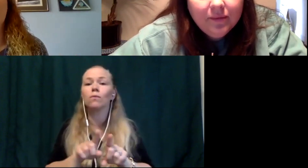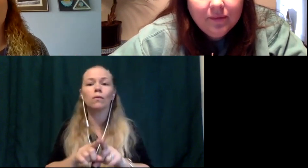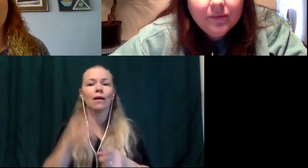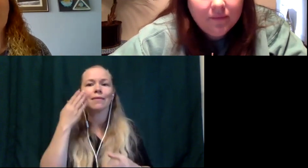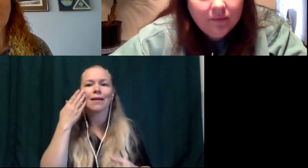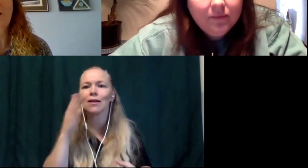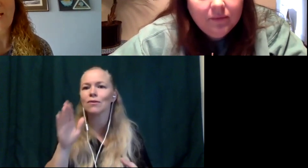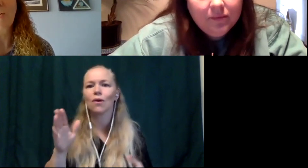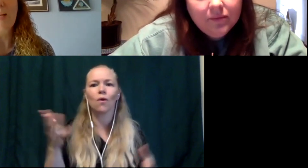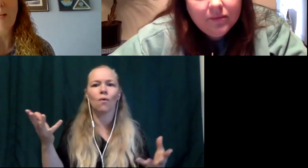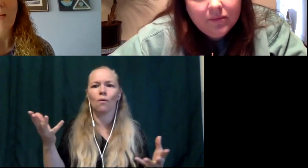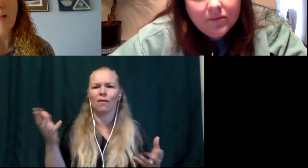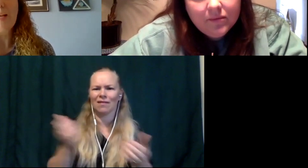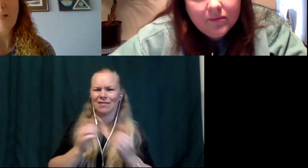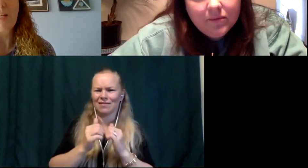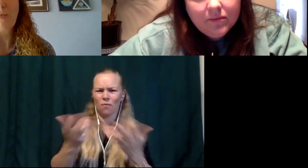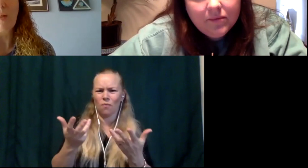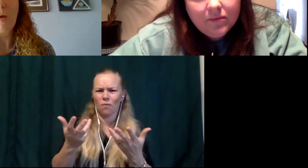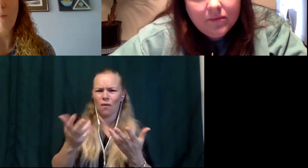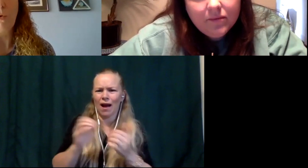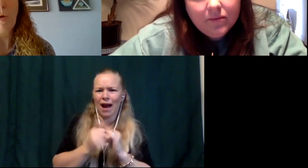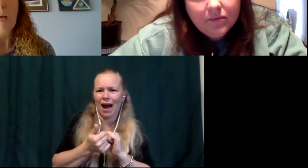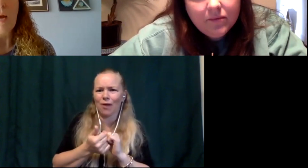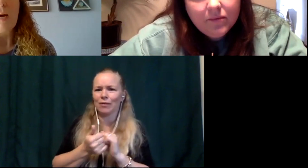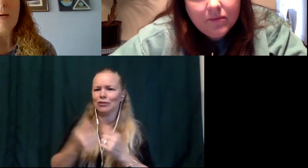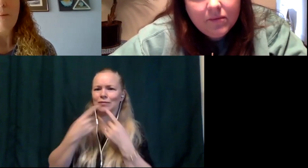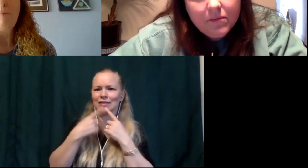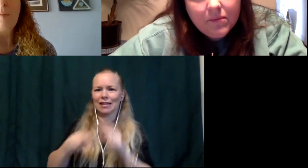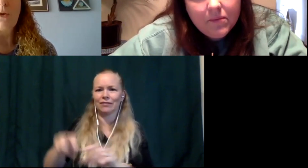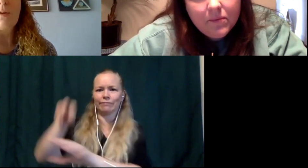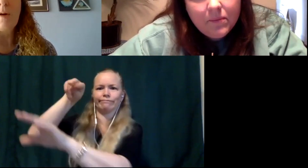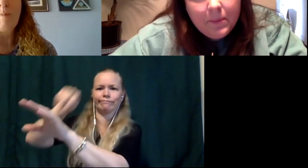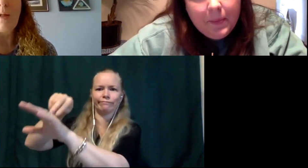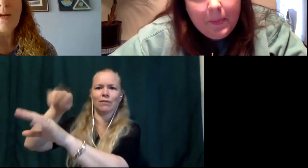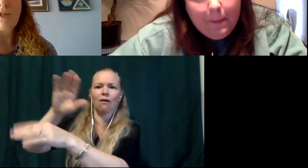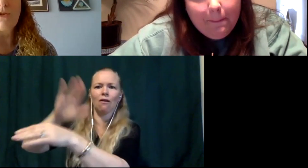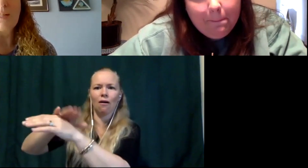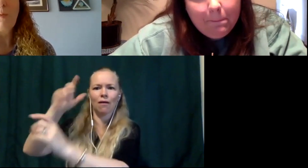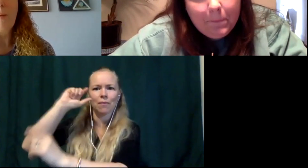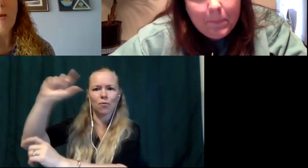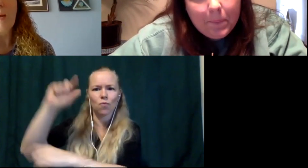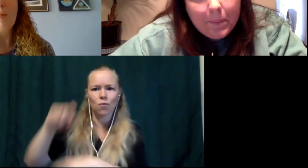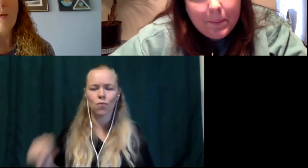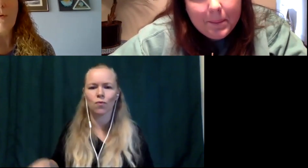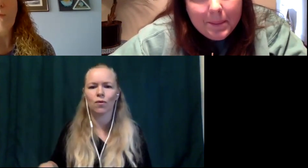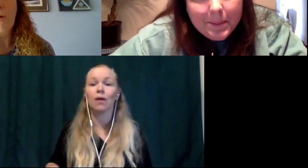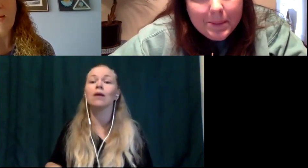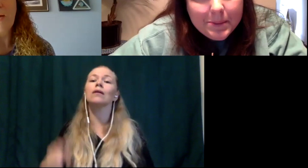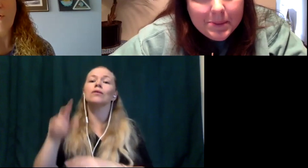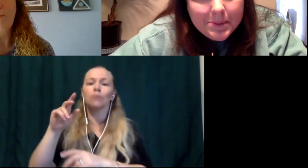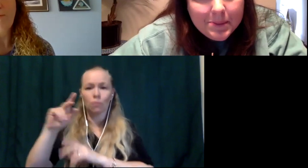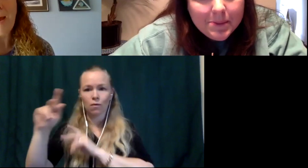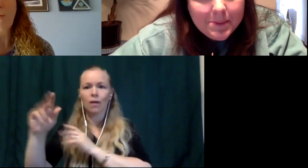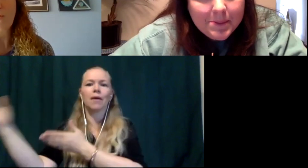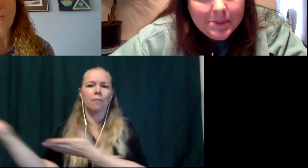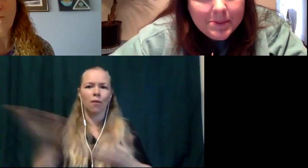what it was going to take to actually land successfully on the moon. So the Apollo astronauts brought back, I believe, over